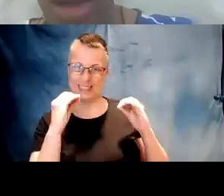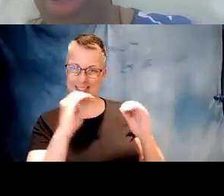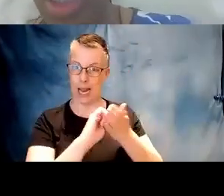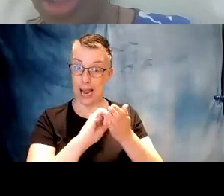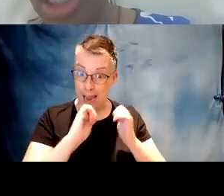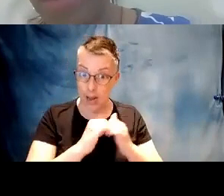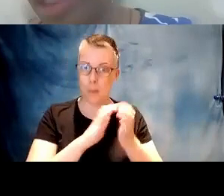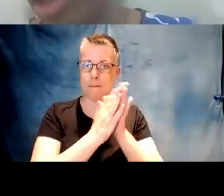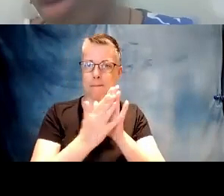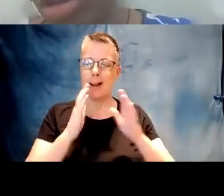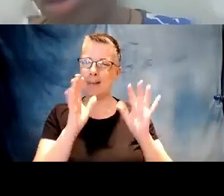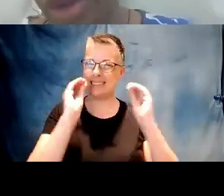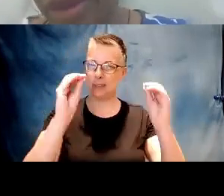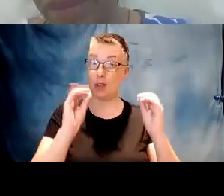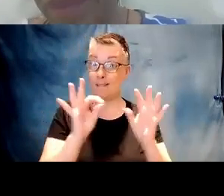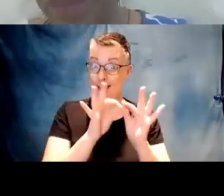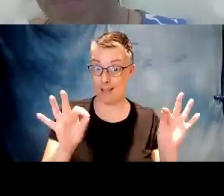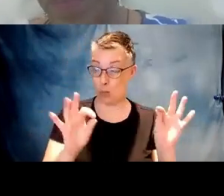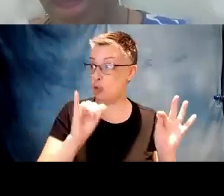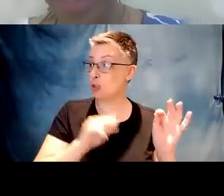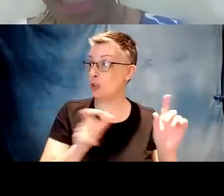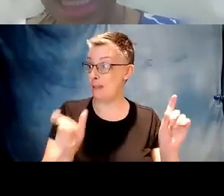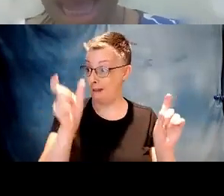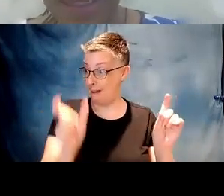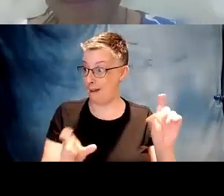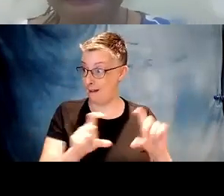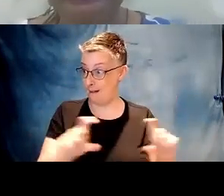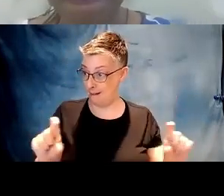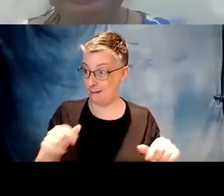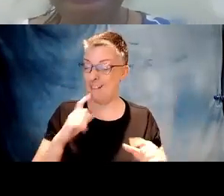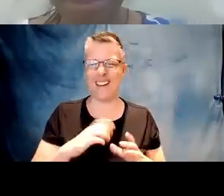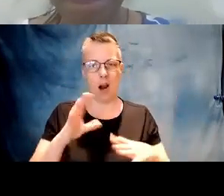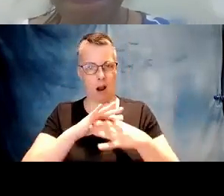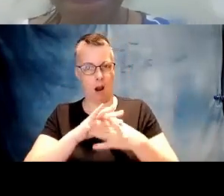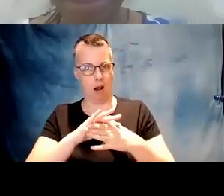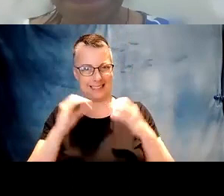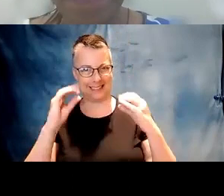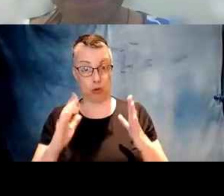and Language Achievement Instructional Frame. Next slide.